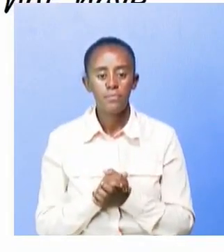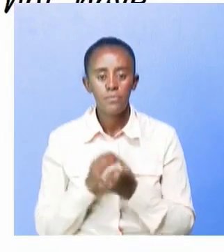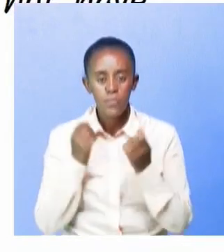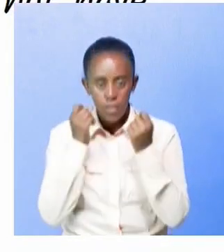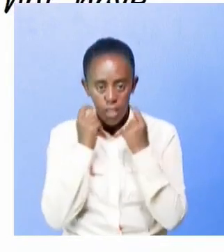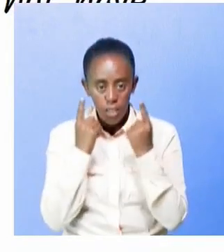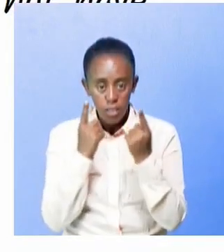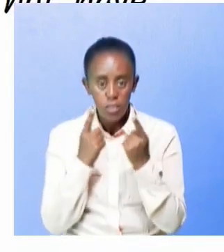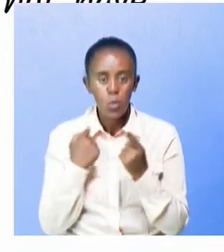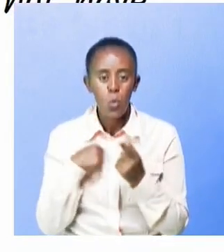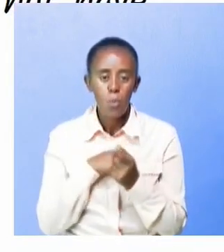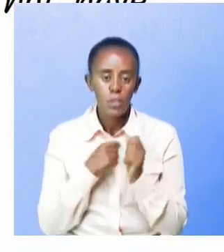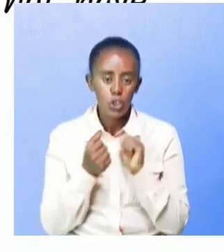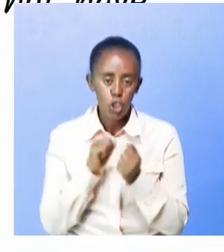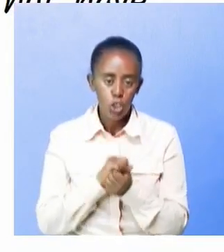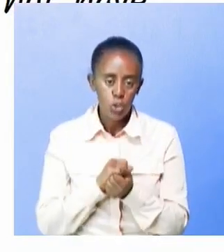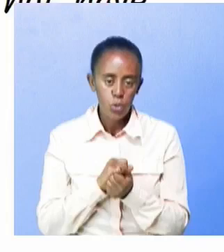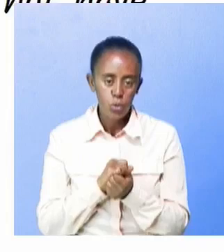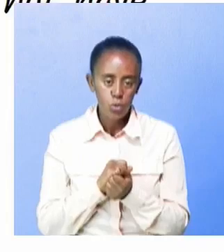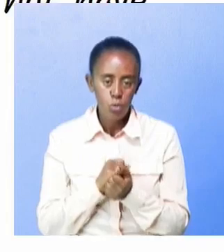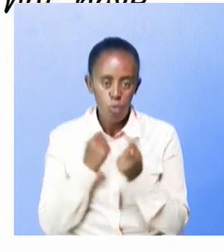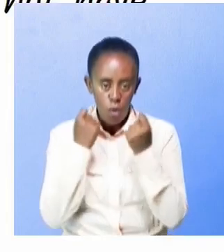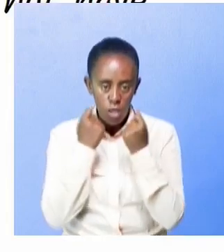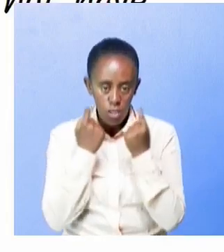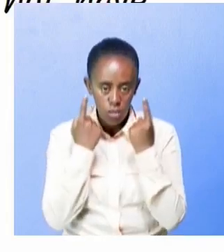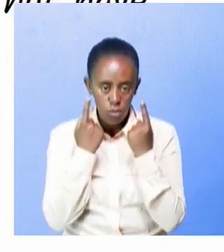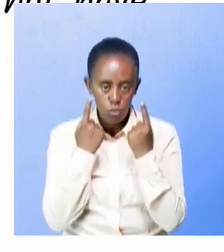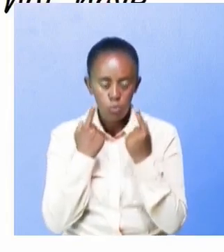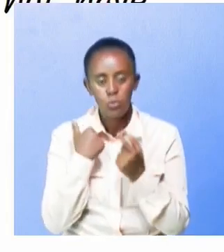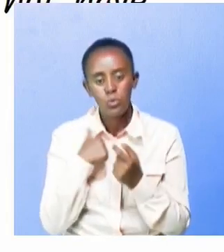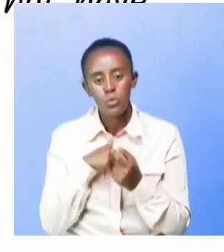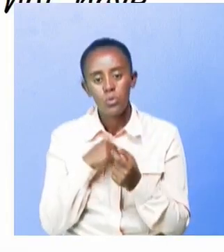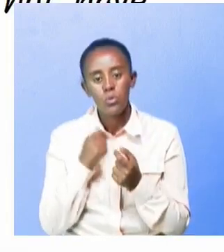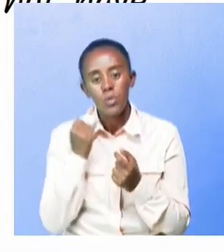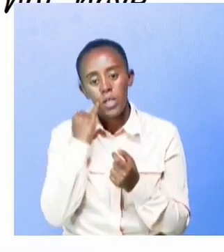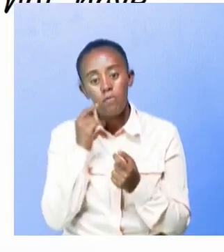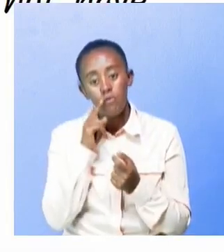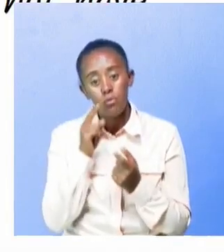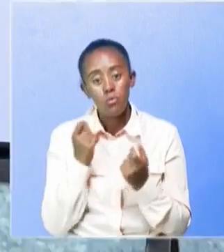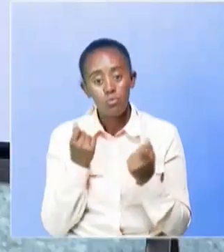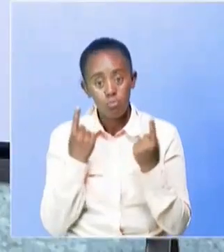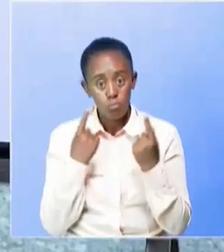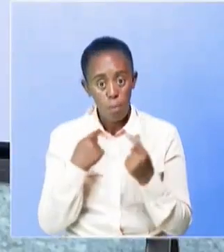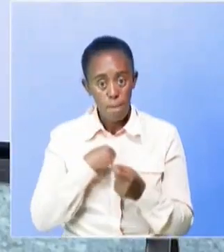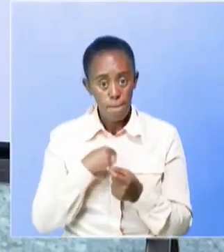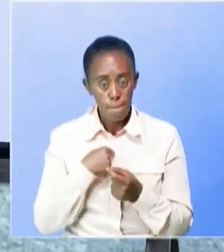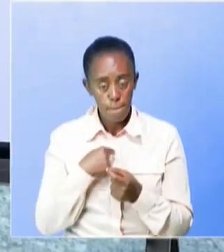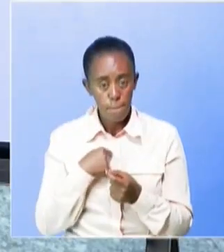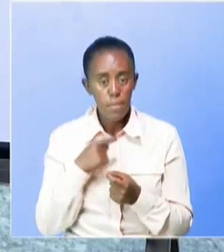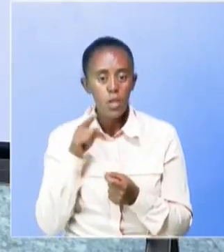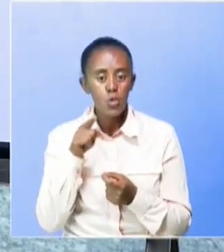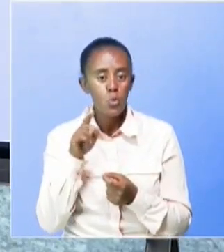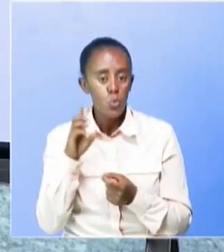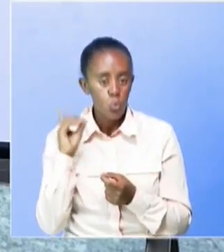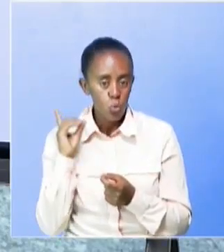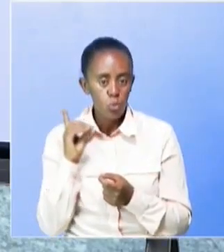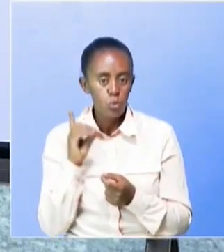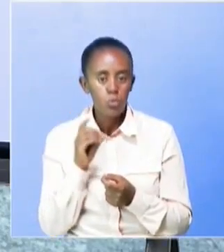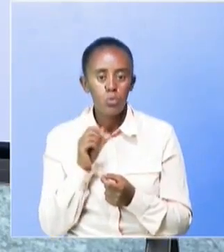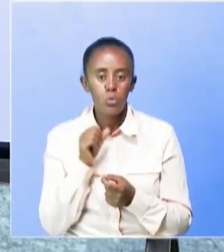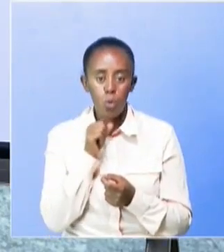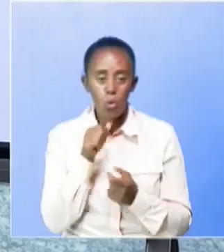understand will be changed to understood. If you had understood me, you would not